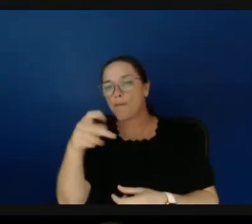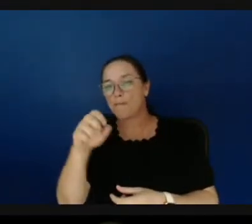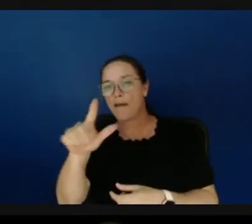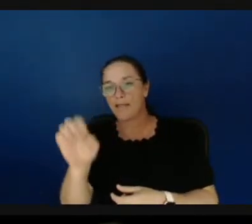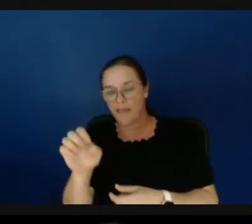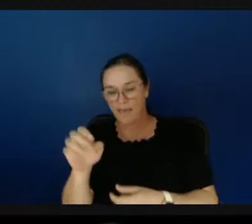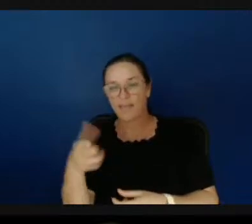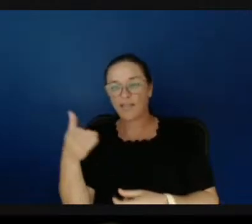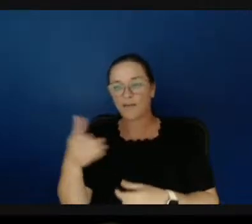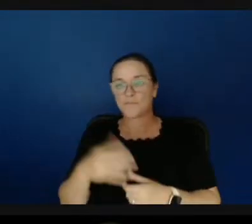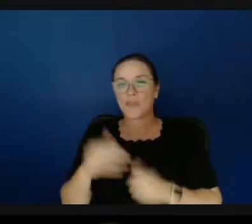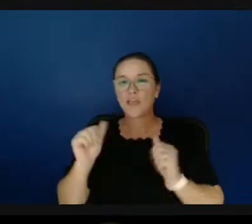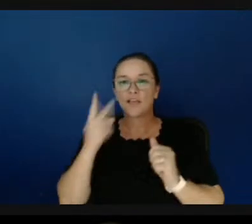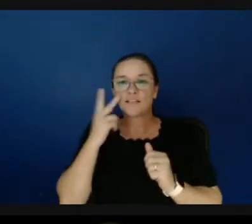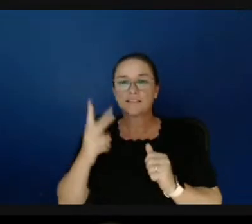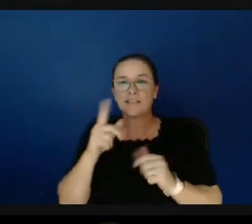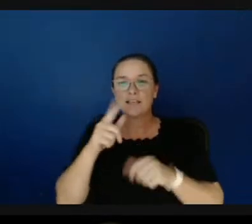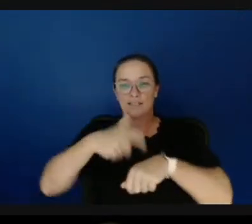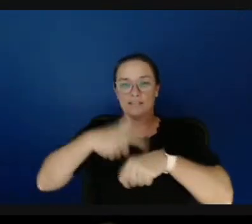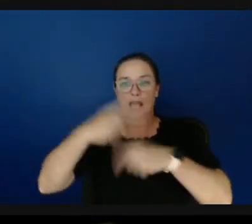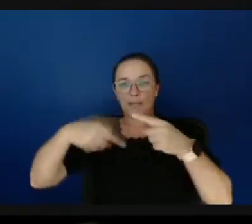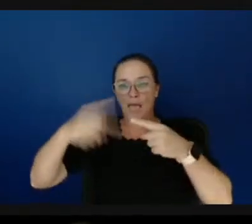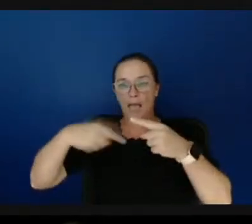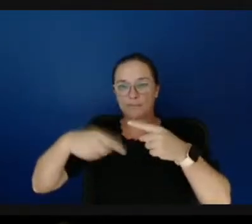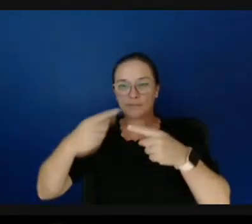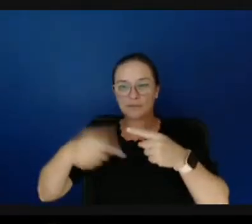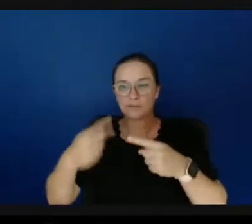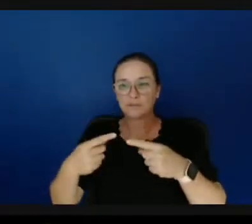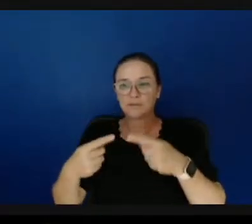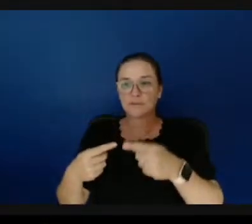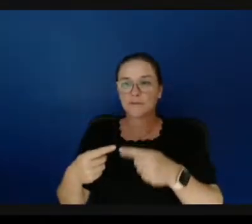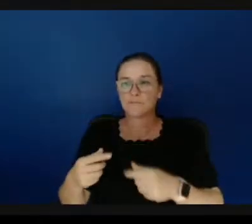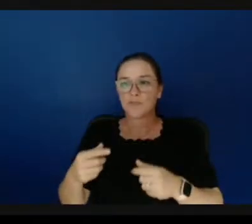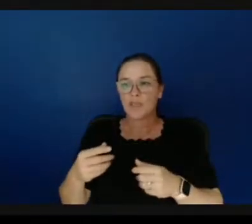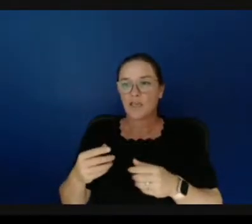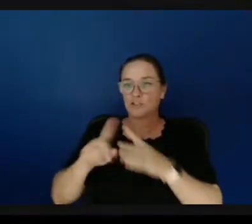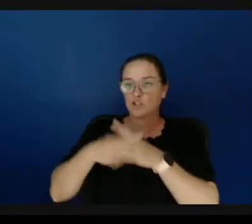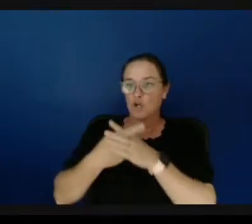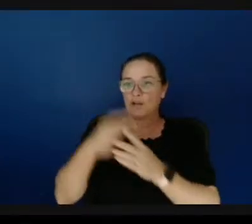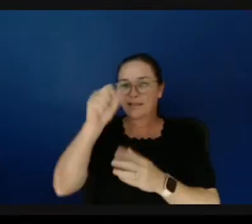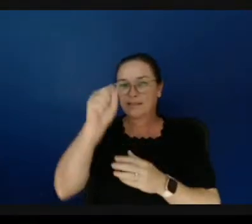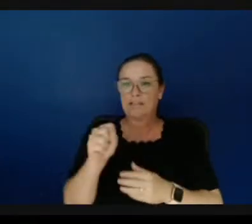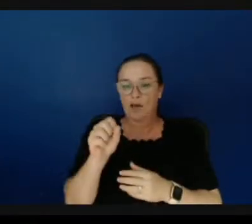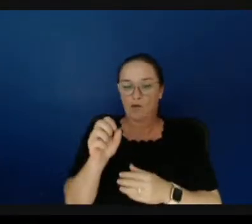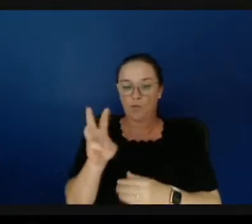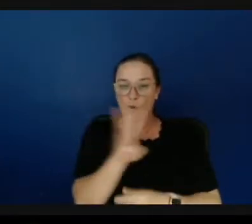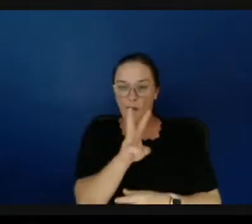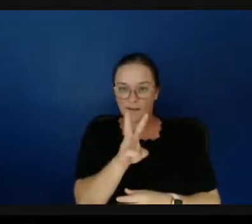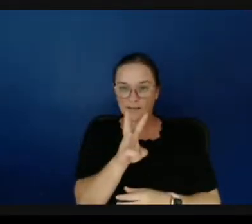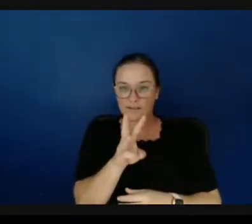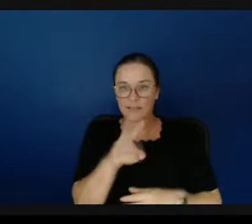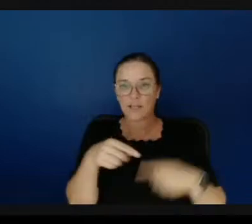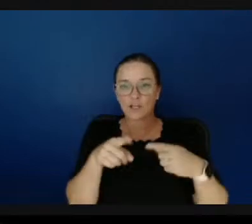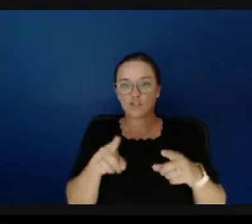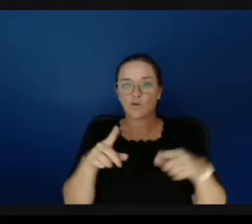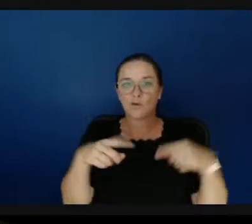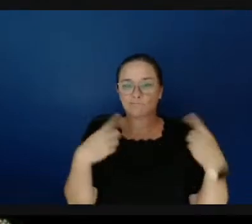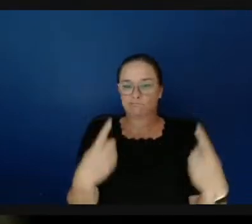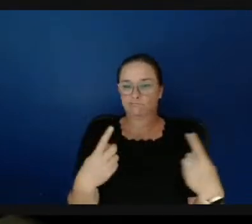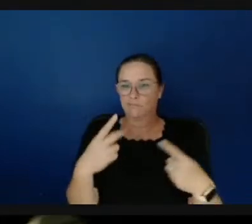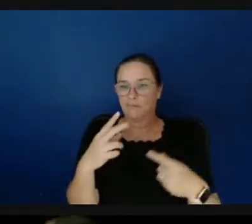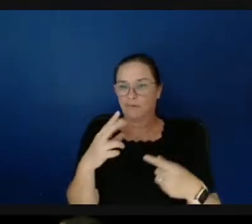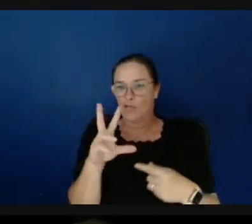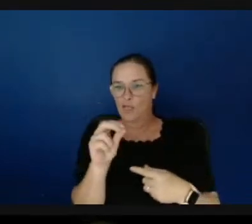lapse of the KW camera as this eruption restarted from the vents in the southwest, and over the last 30 or